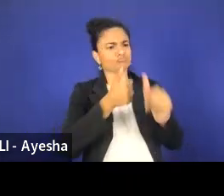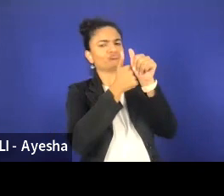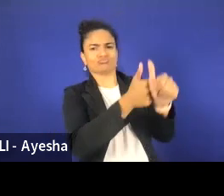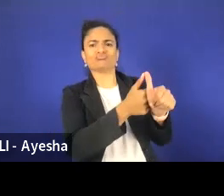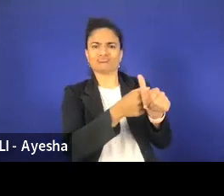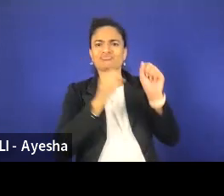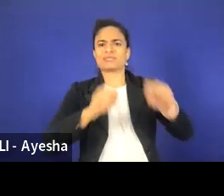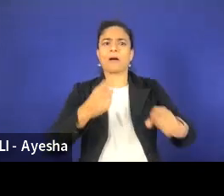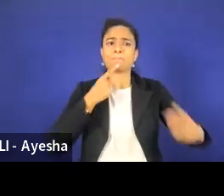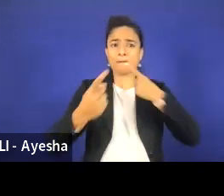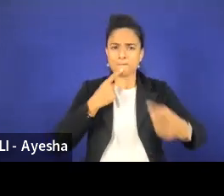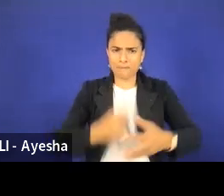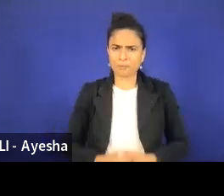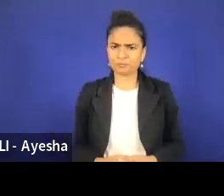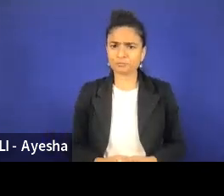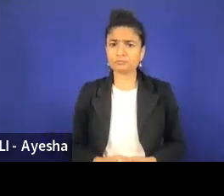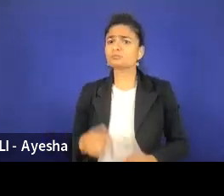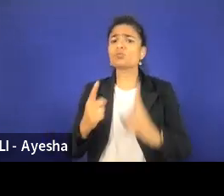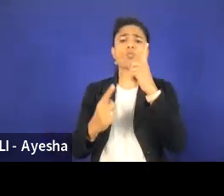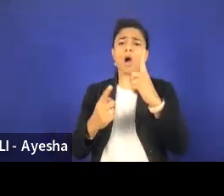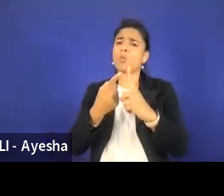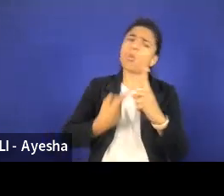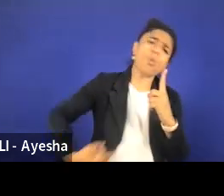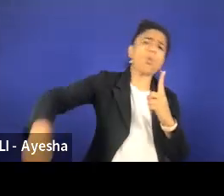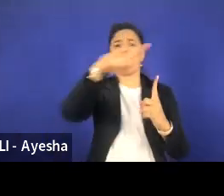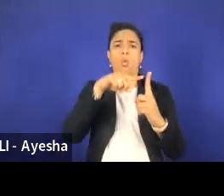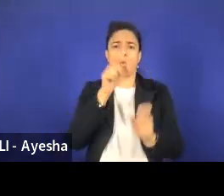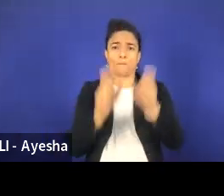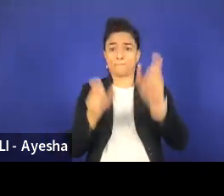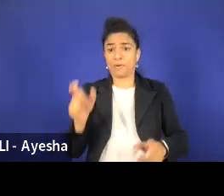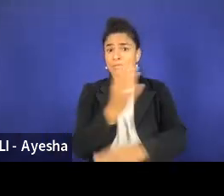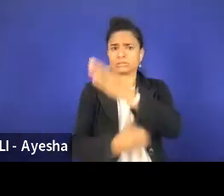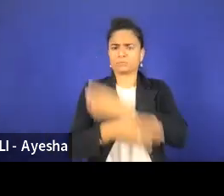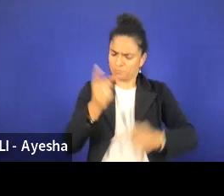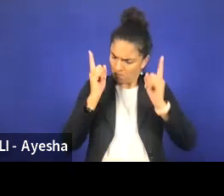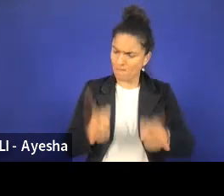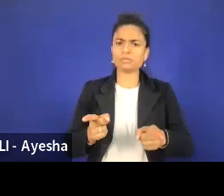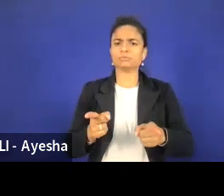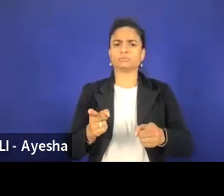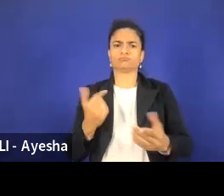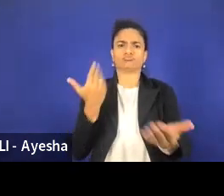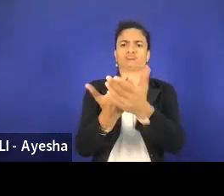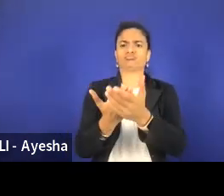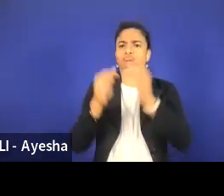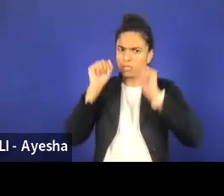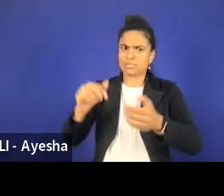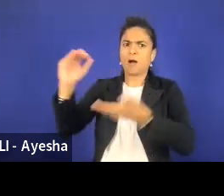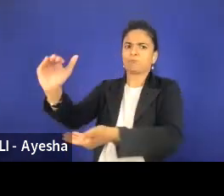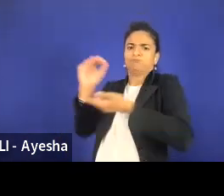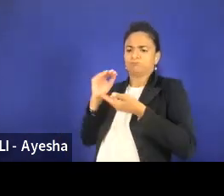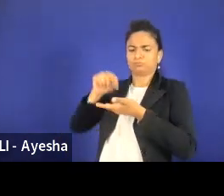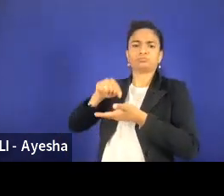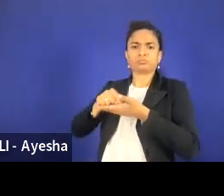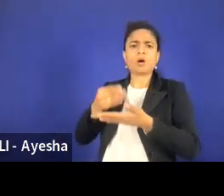support irrelevant of economic status. That persons with disabilities, two, that persons with disabilities who